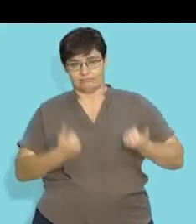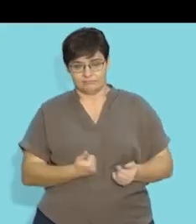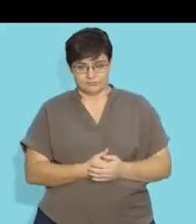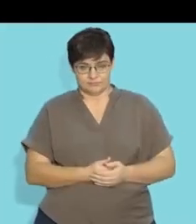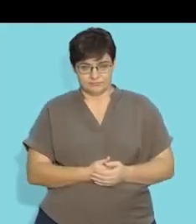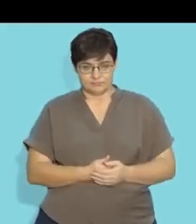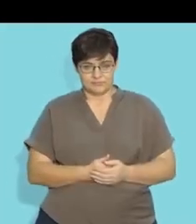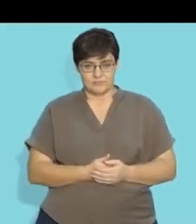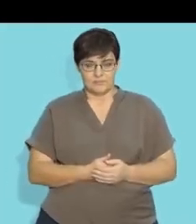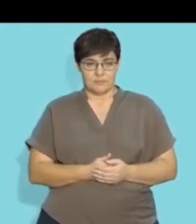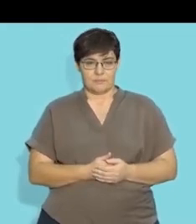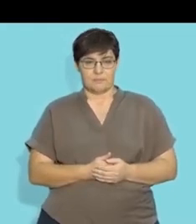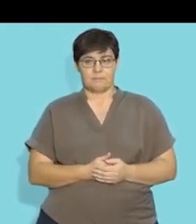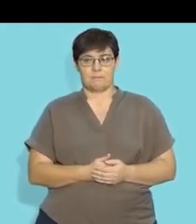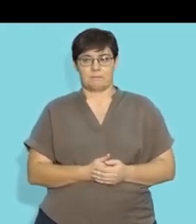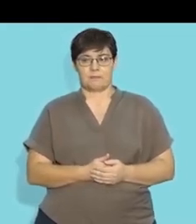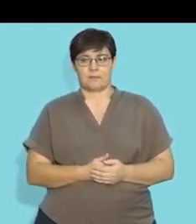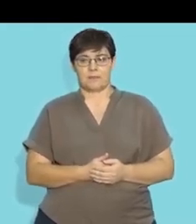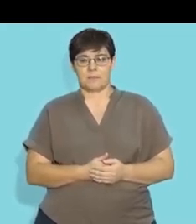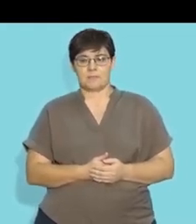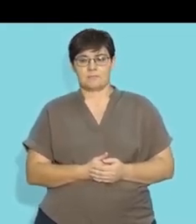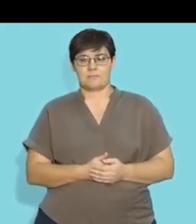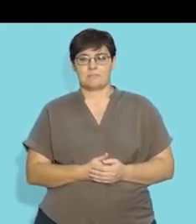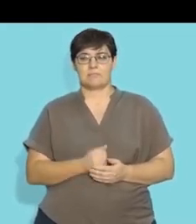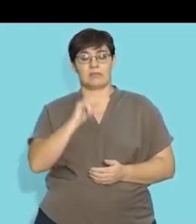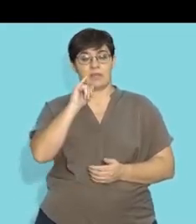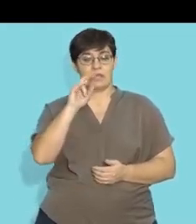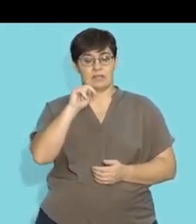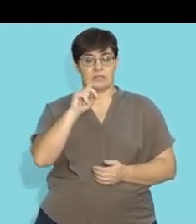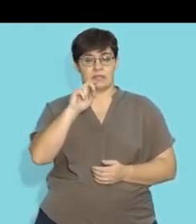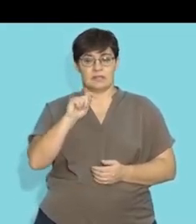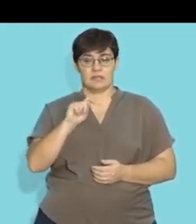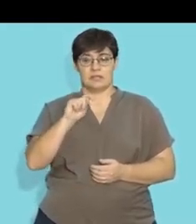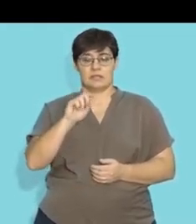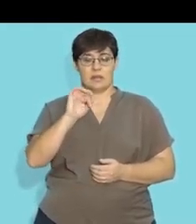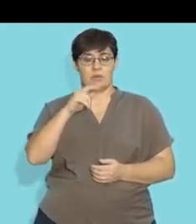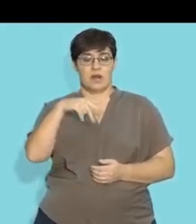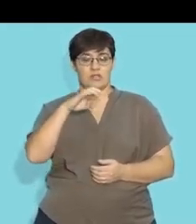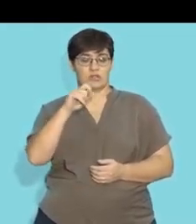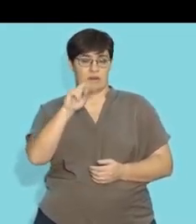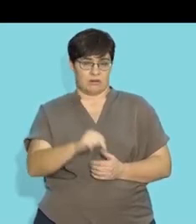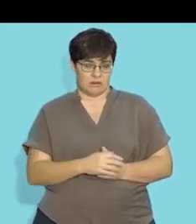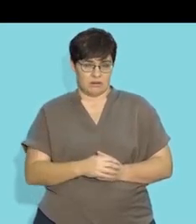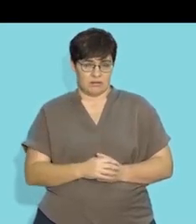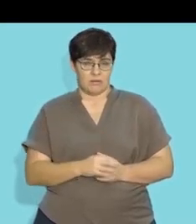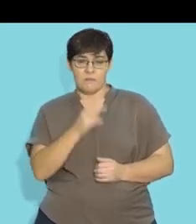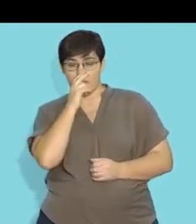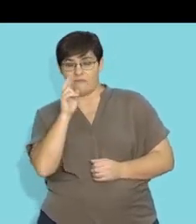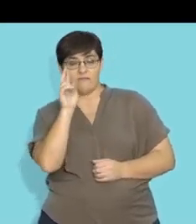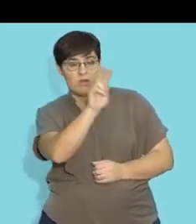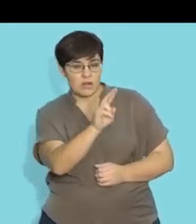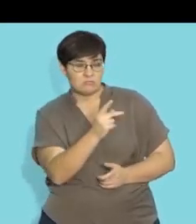And what about the interpolation? The interpolation also is when we forecast, we